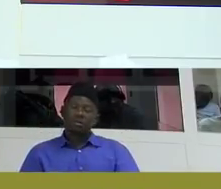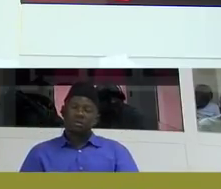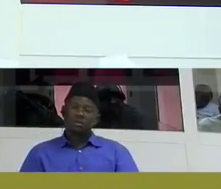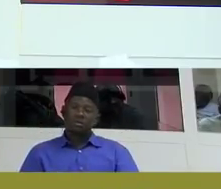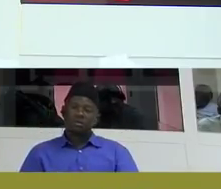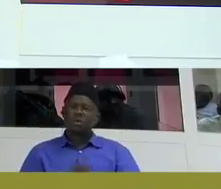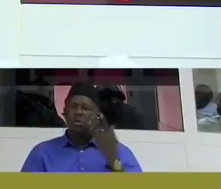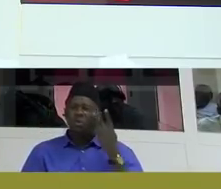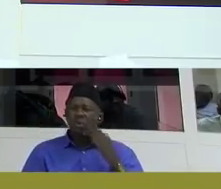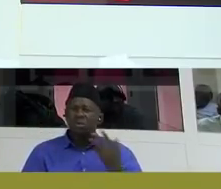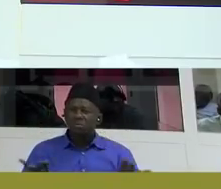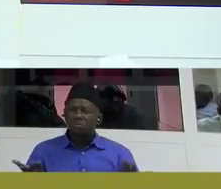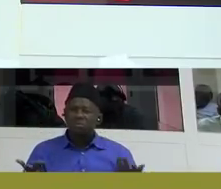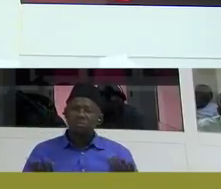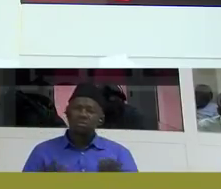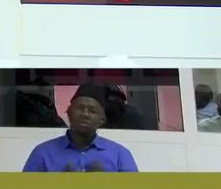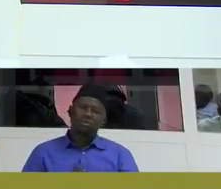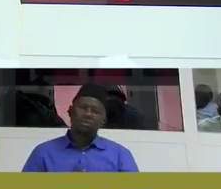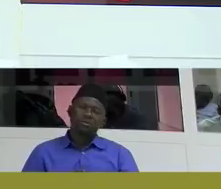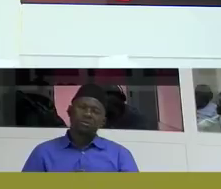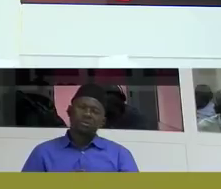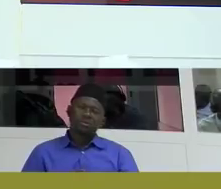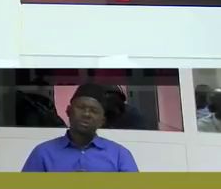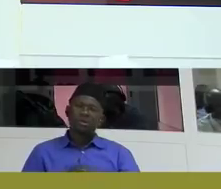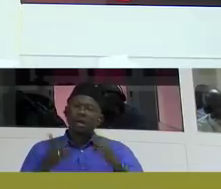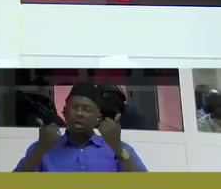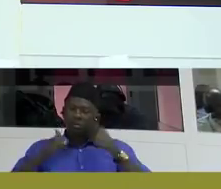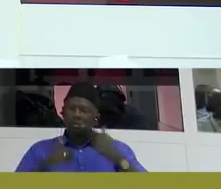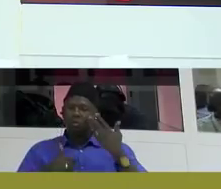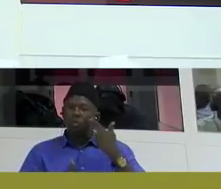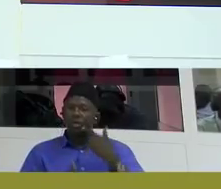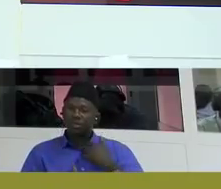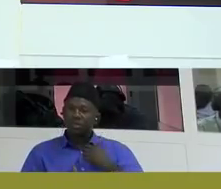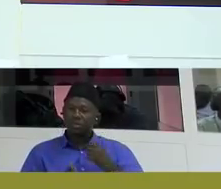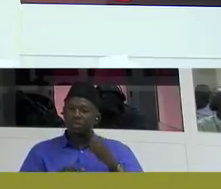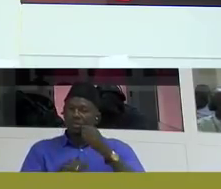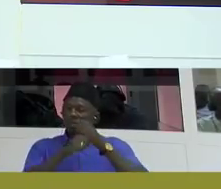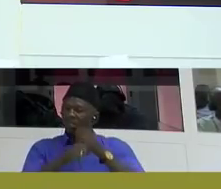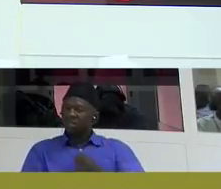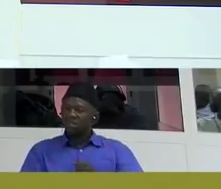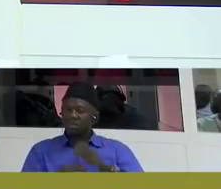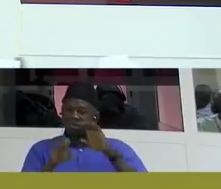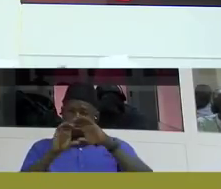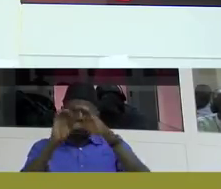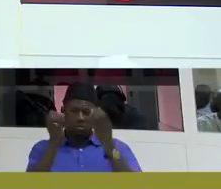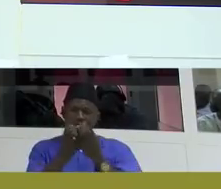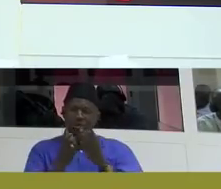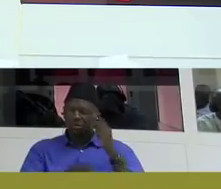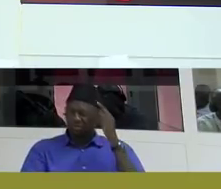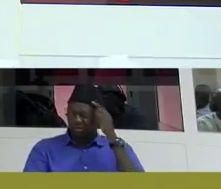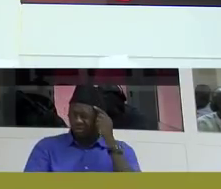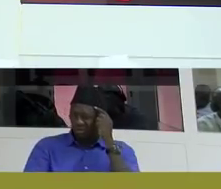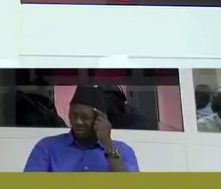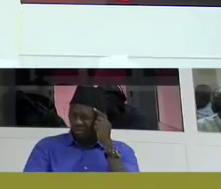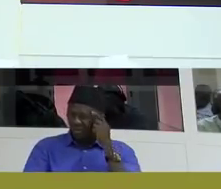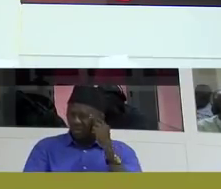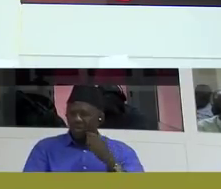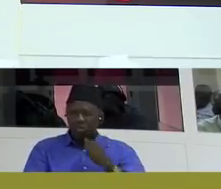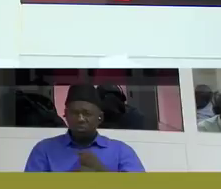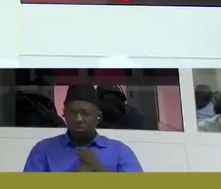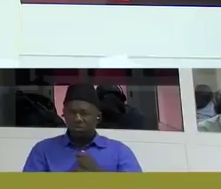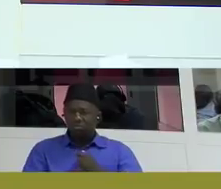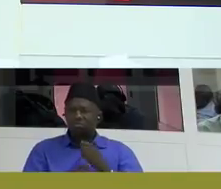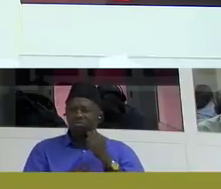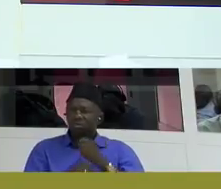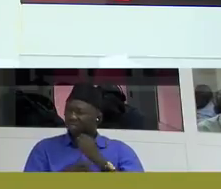Christian community were nervous and seeking clearance from him